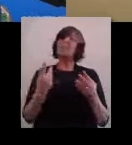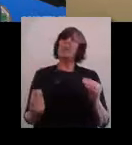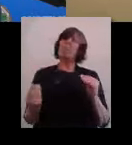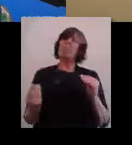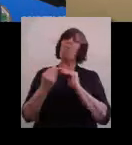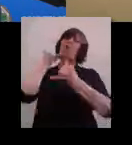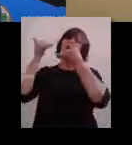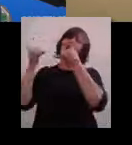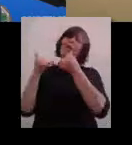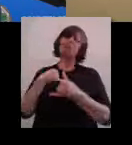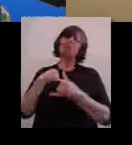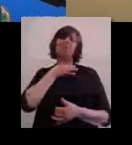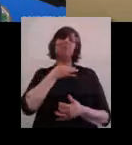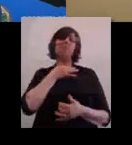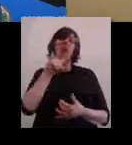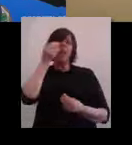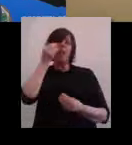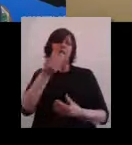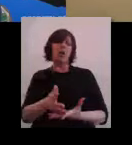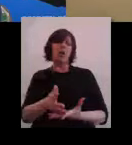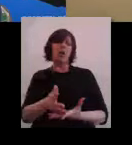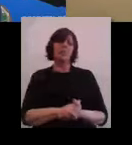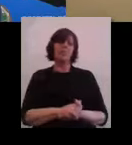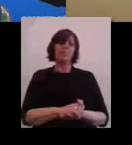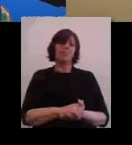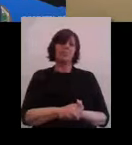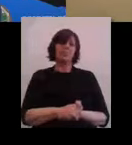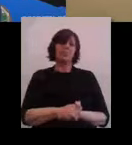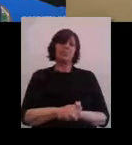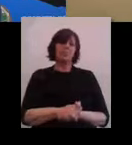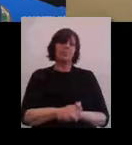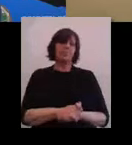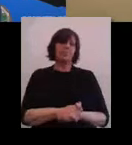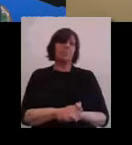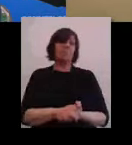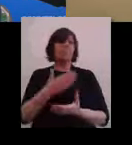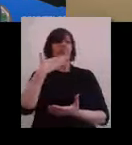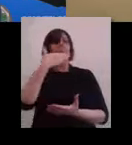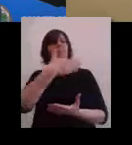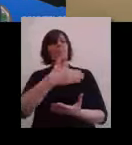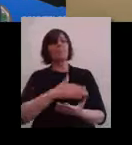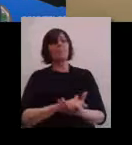get back with you on that. Thanks very much, Mark. You're welcome. Next is